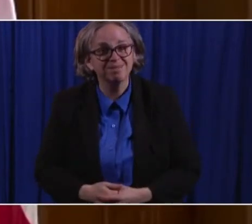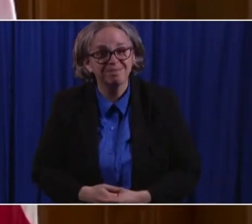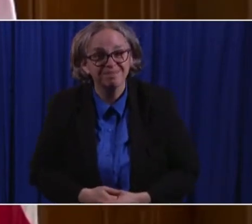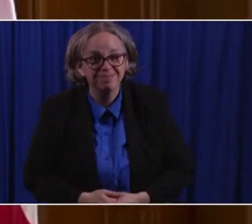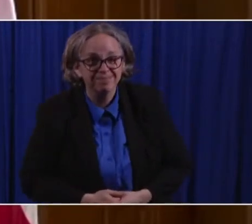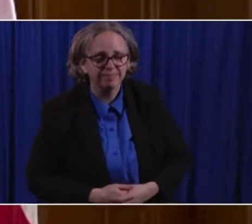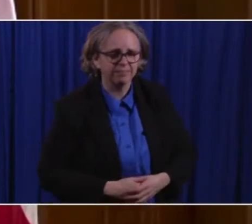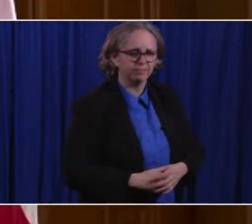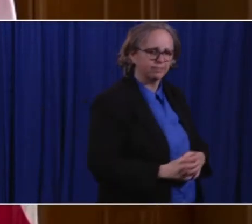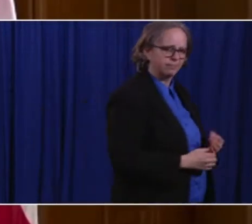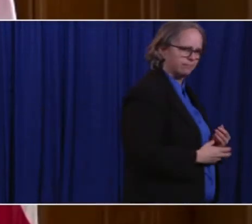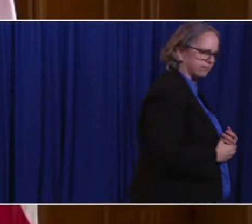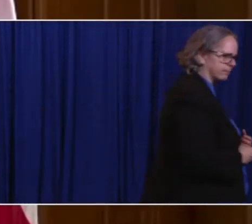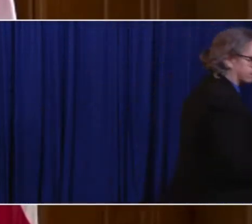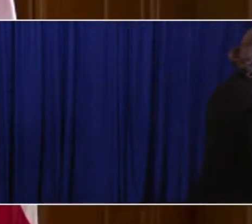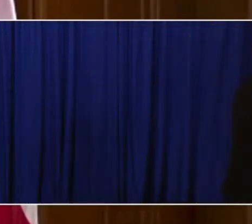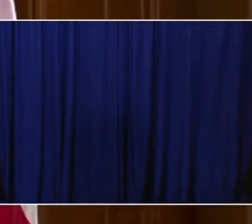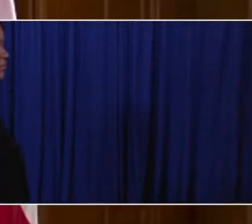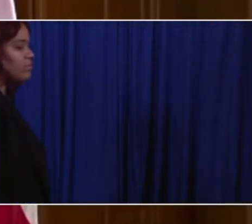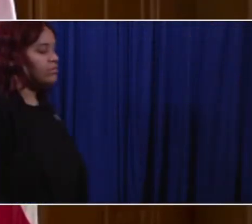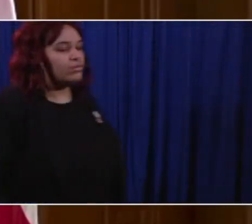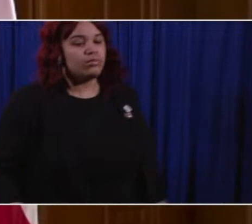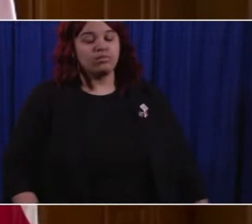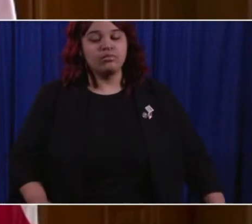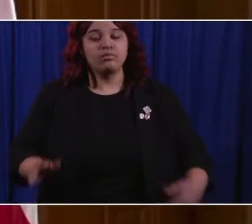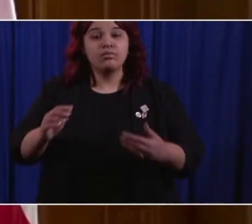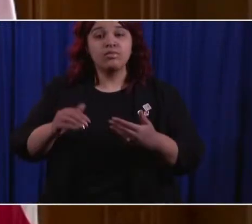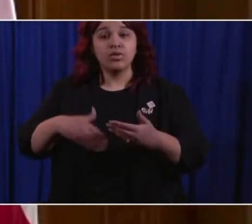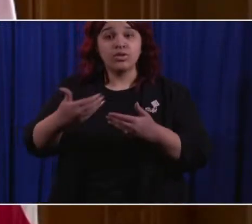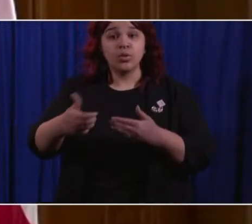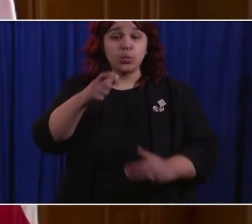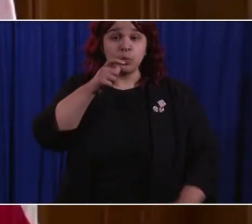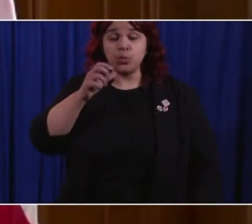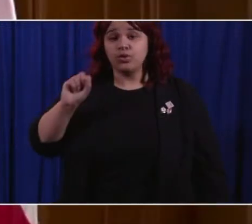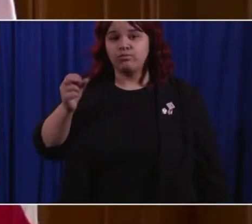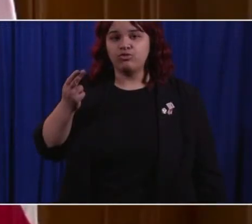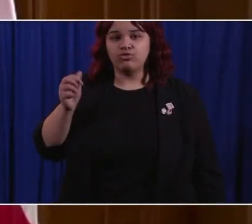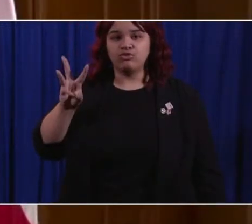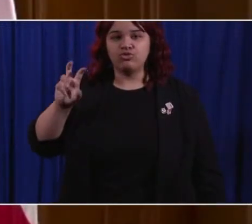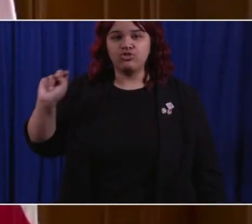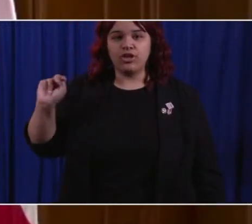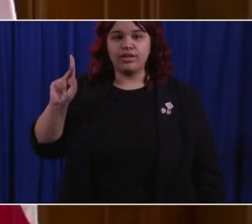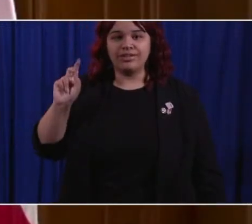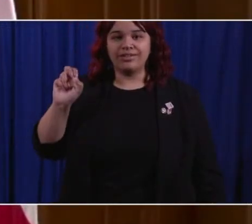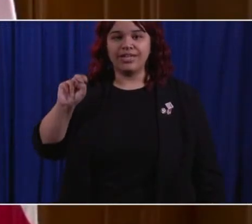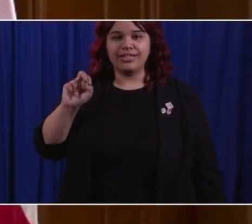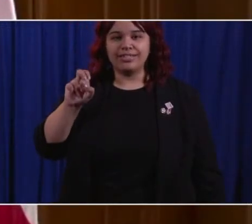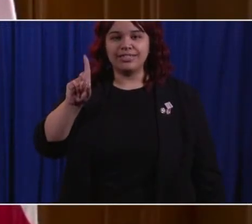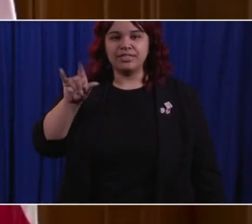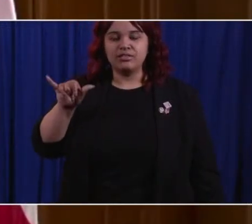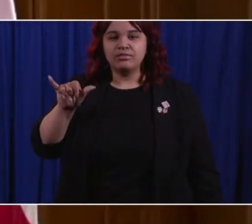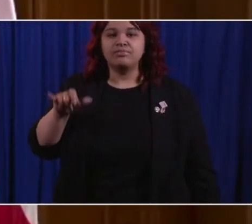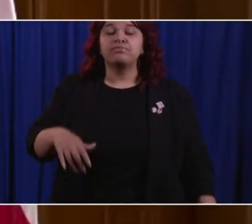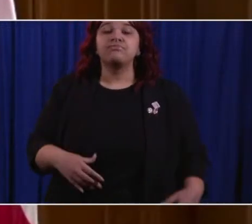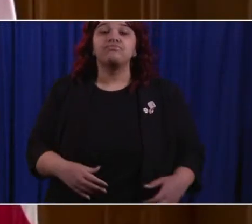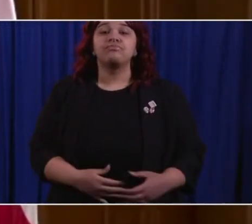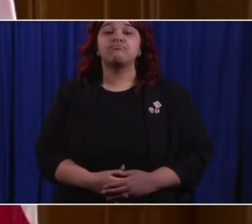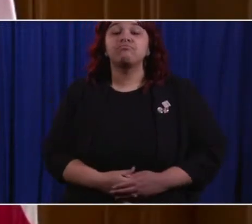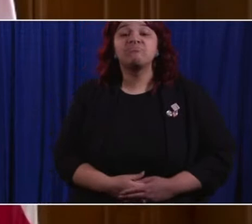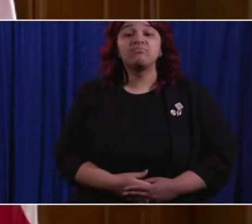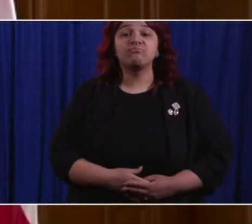Next question is from Sean Cudahy at WHIO in Dayton. Hi, Governor. Similar theme to this question